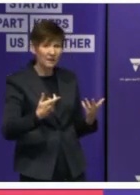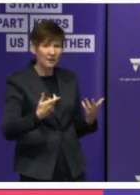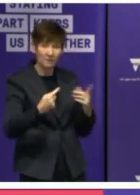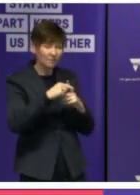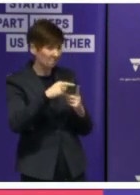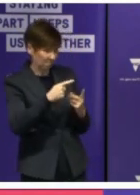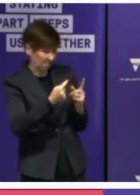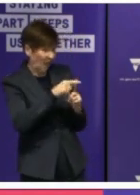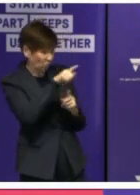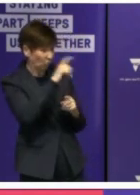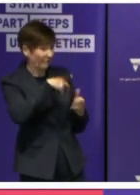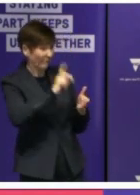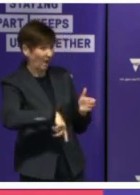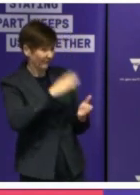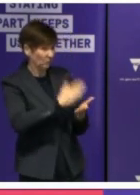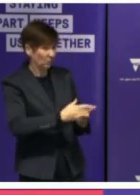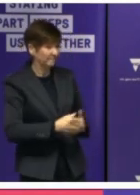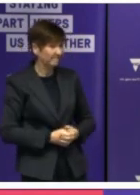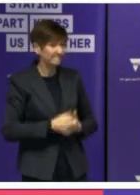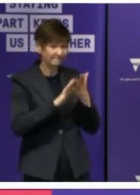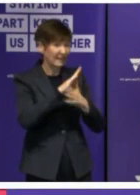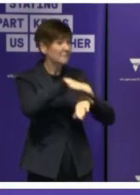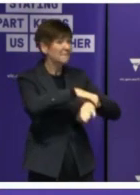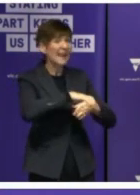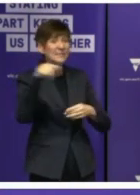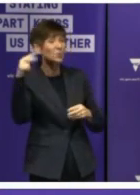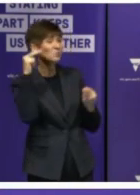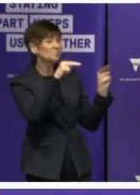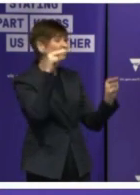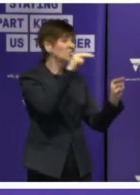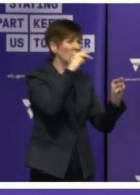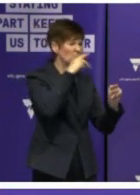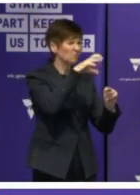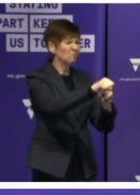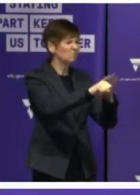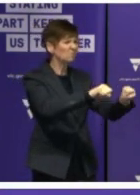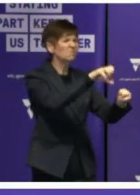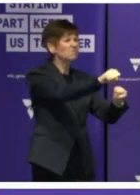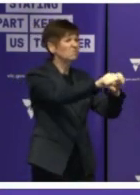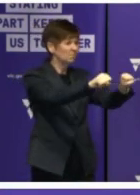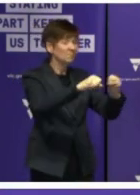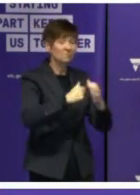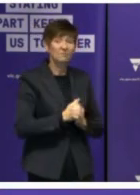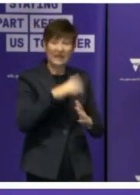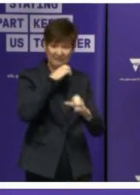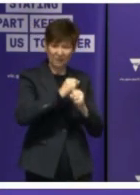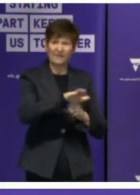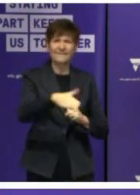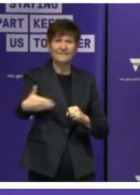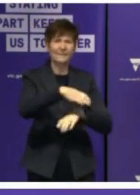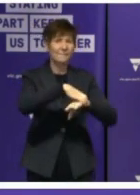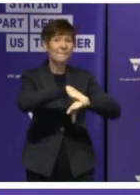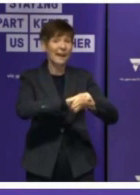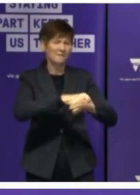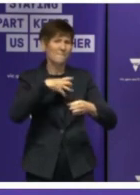Victoria Police and others are out there in force, and they have the penalties, the powers, and they have the absolute resolve and